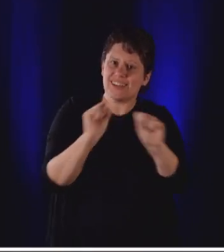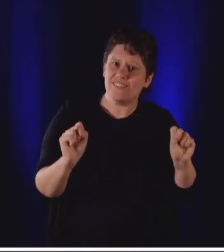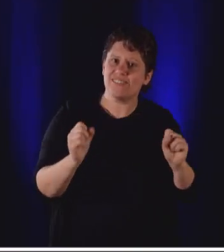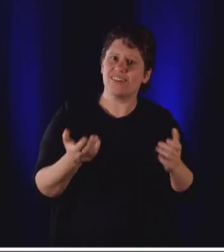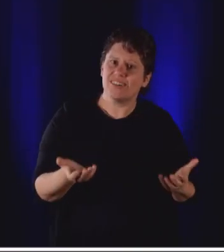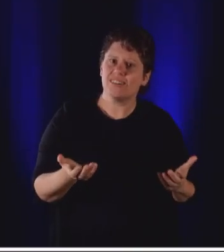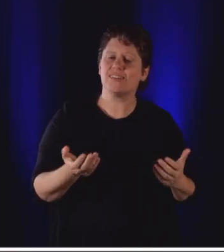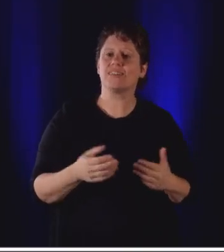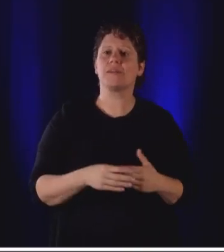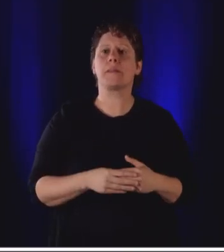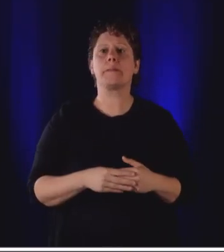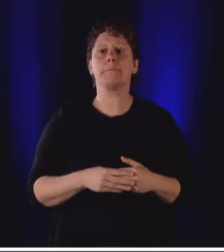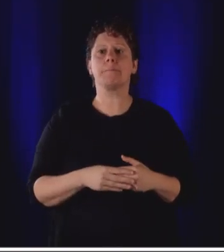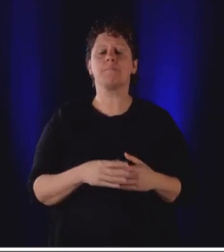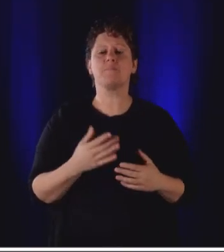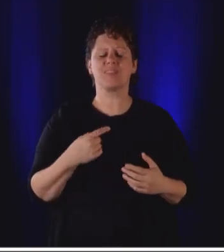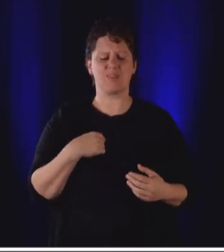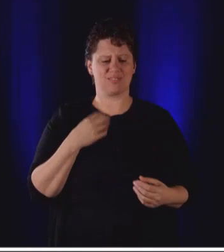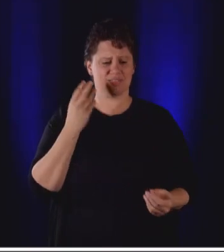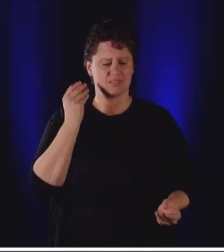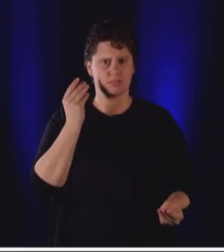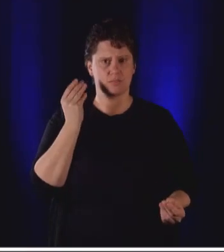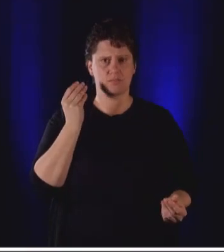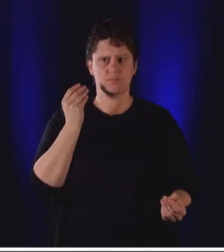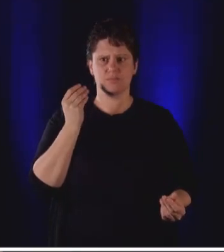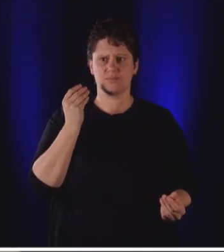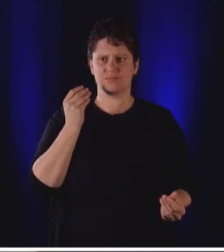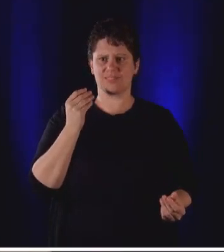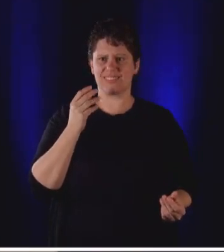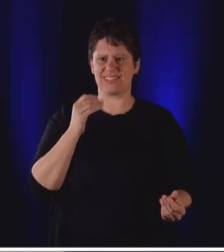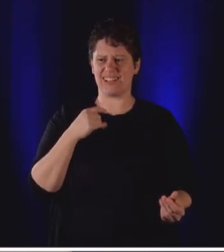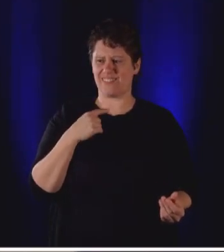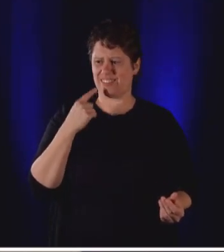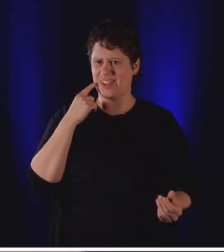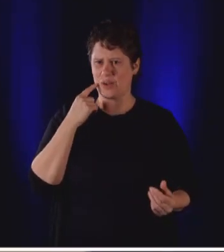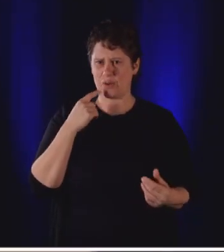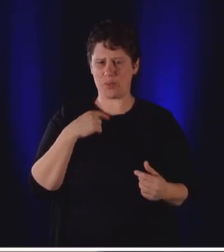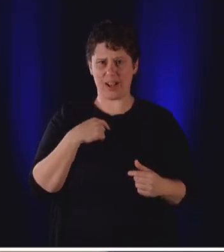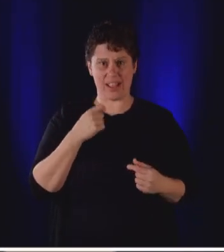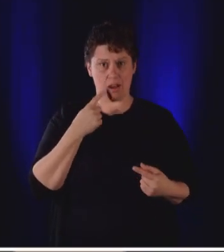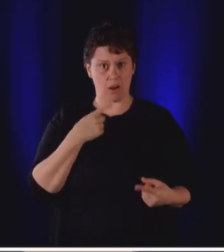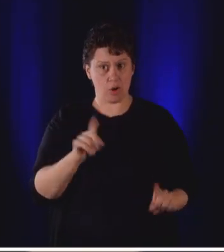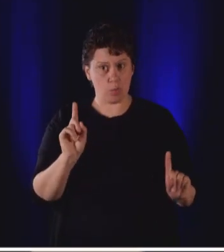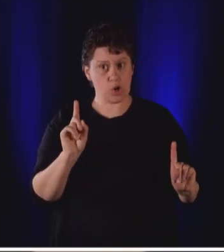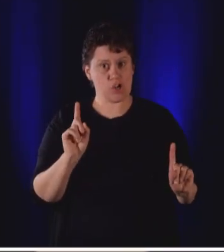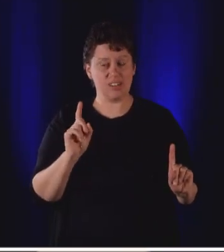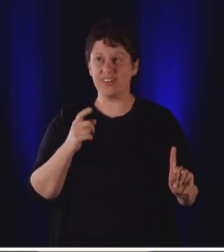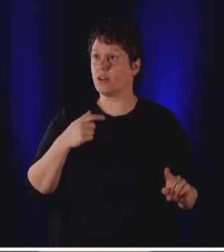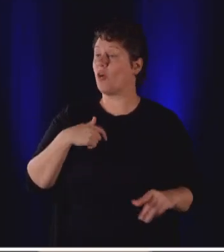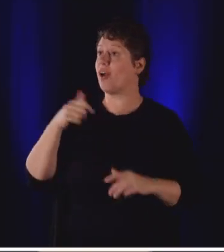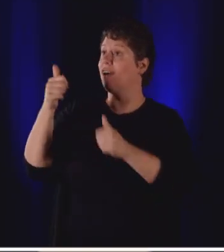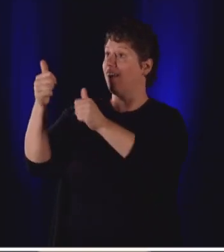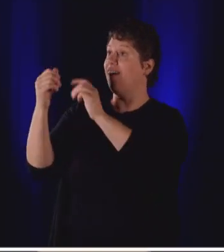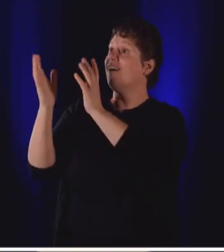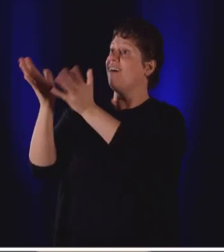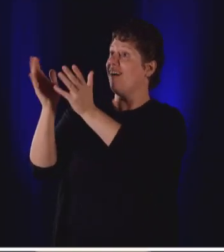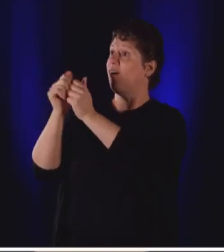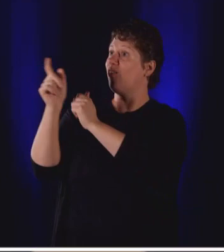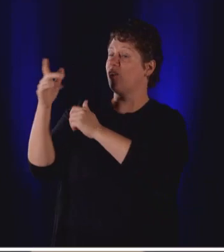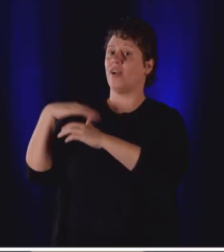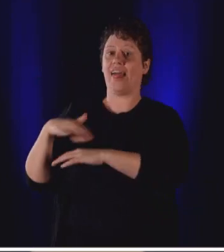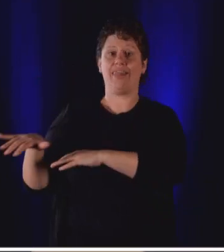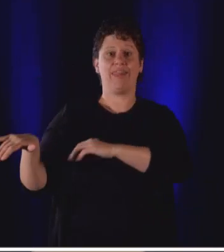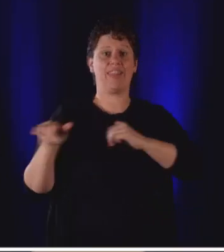to myself, if that's what she thinks is going to work for us, then I'm leaving here without any power. And so I told her that that